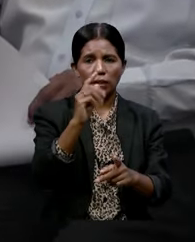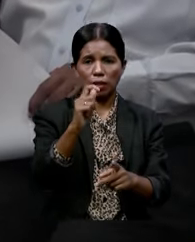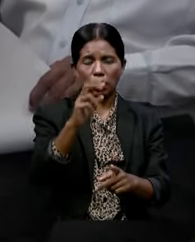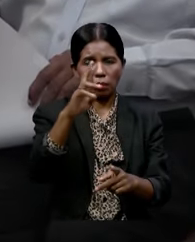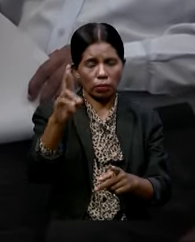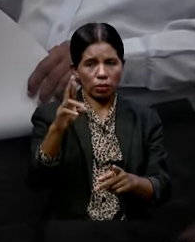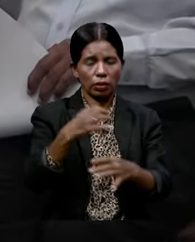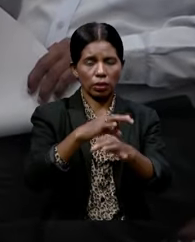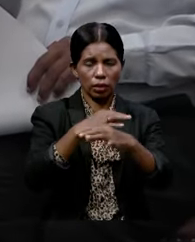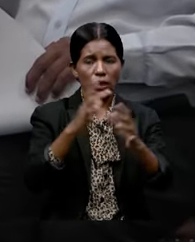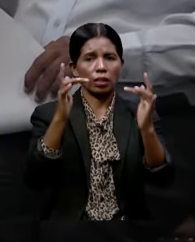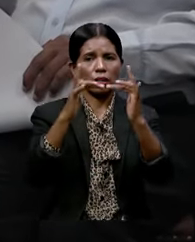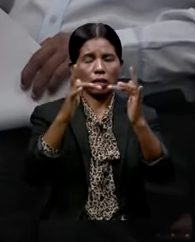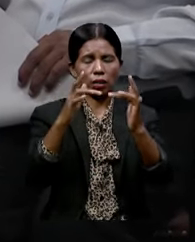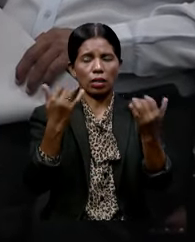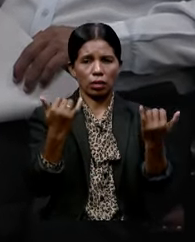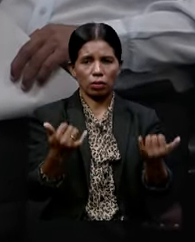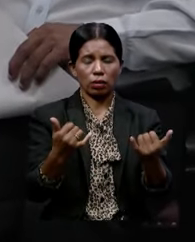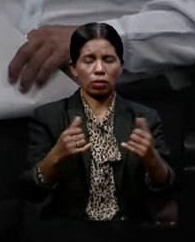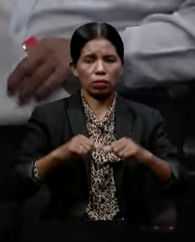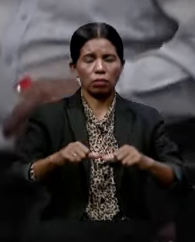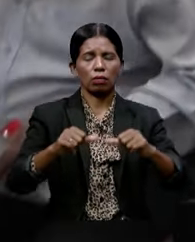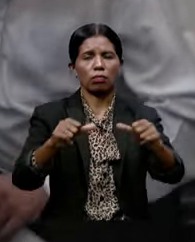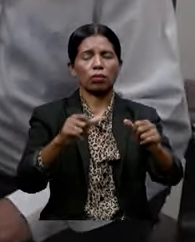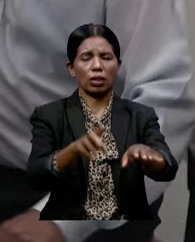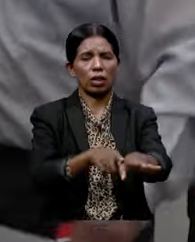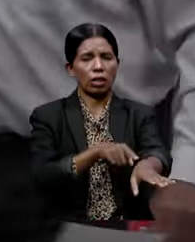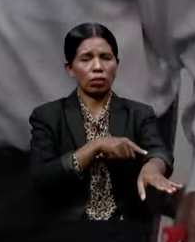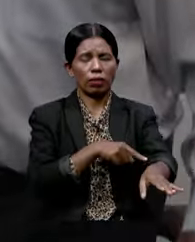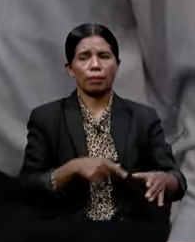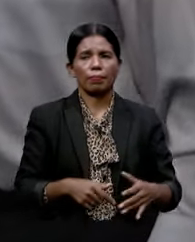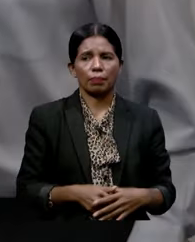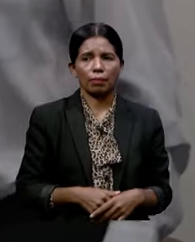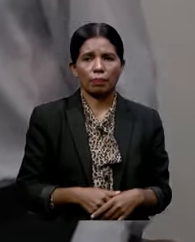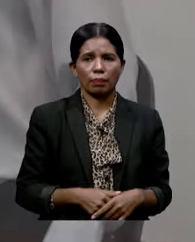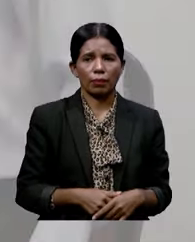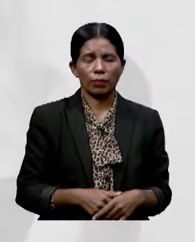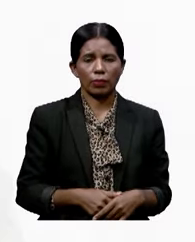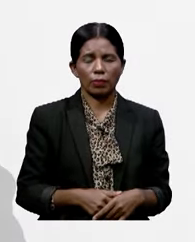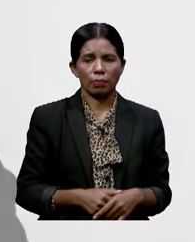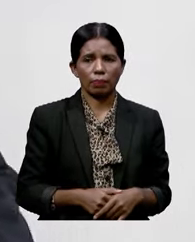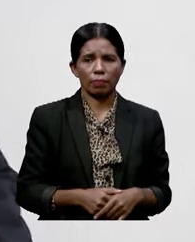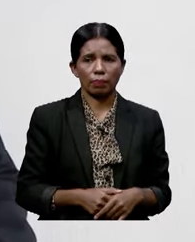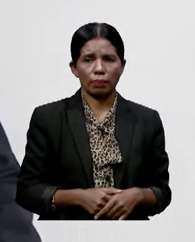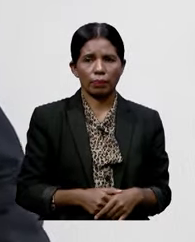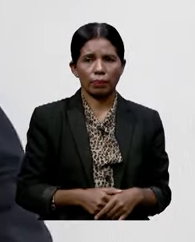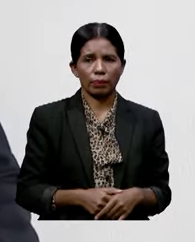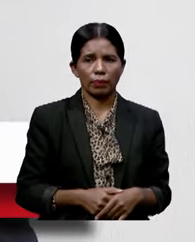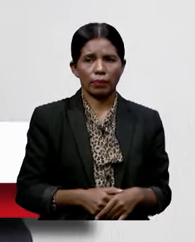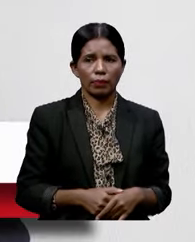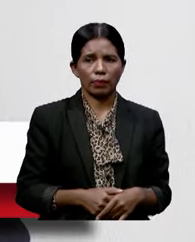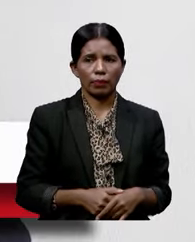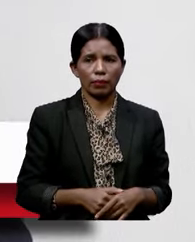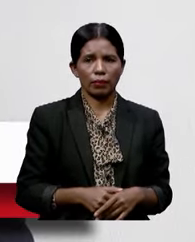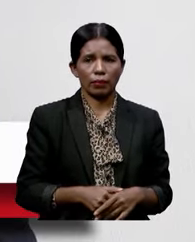atu hadia rede internet nebe durante ne lau lento liu. Today, we have a pleasure to can visit and